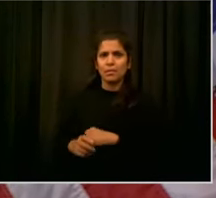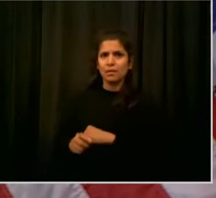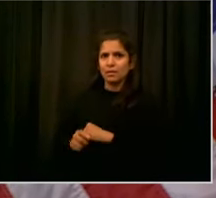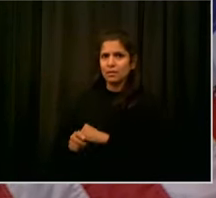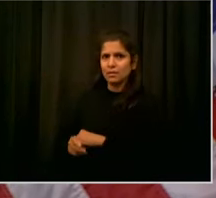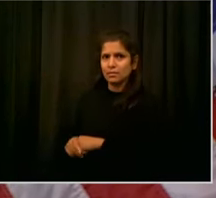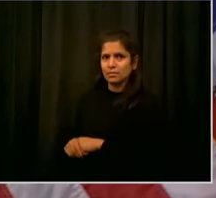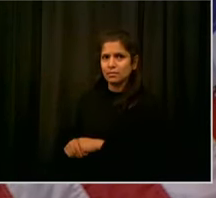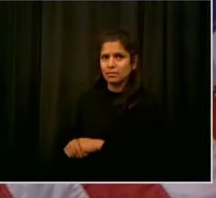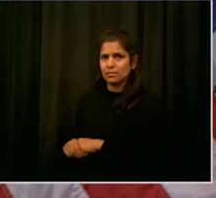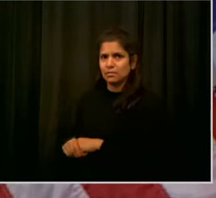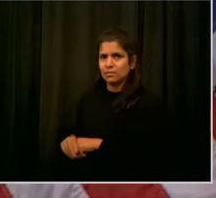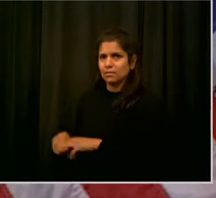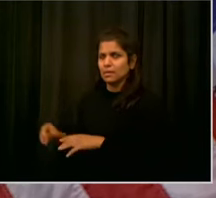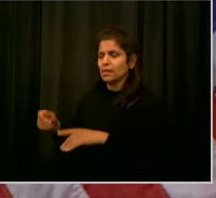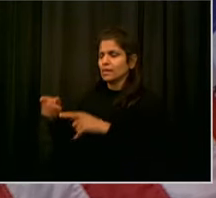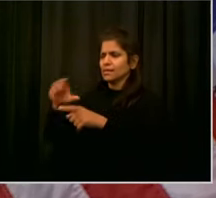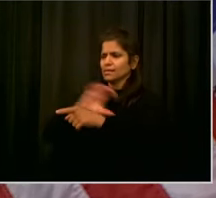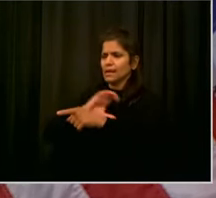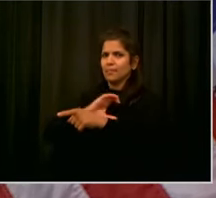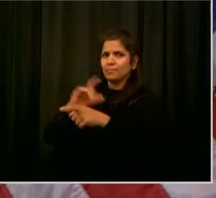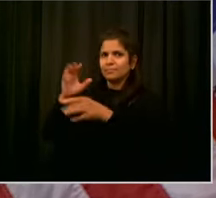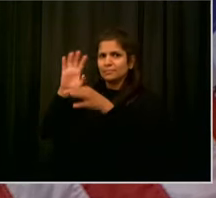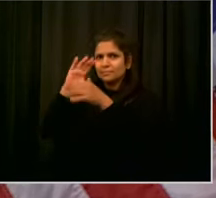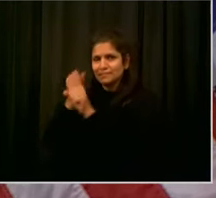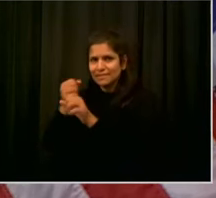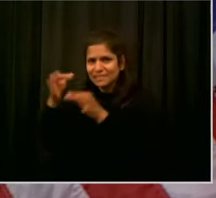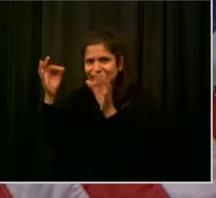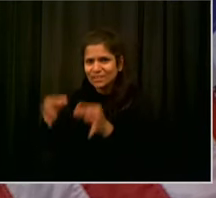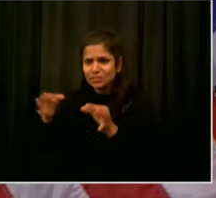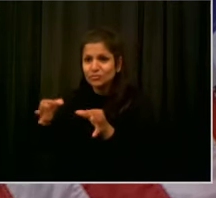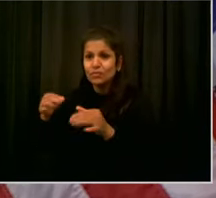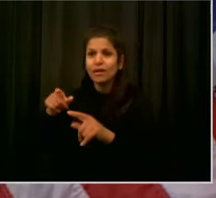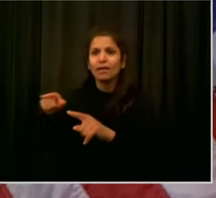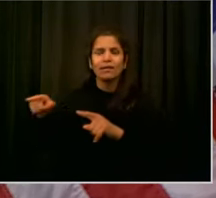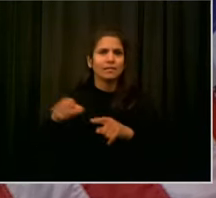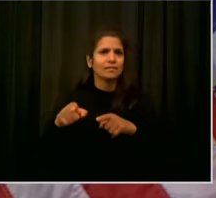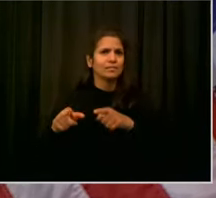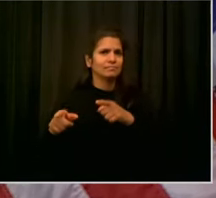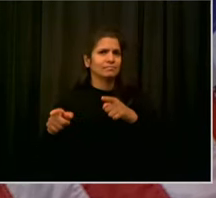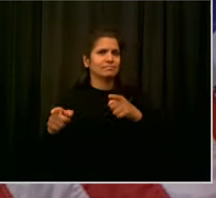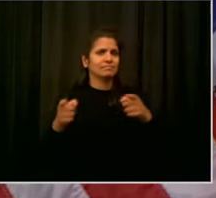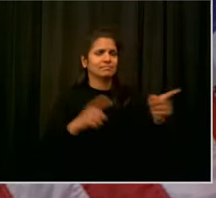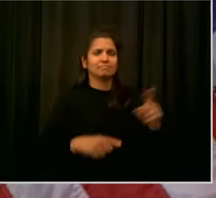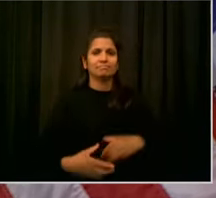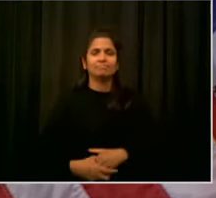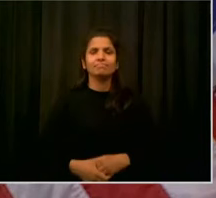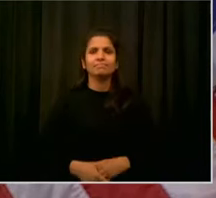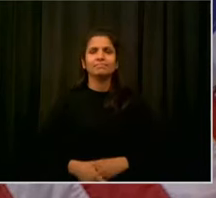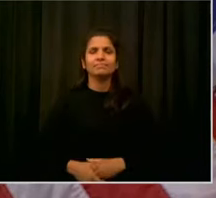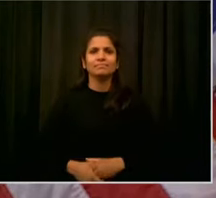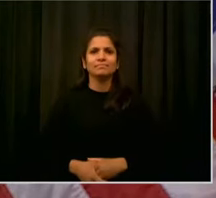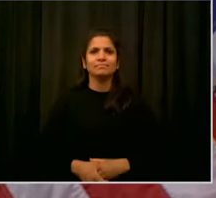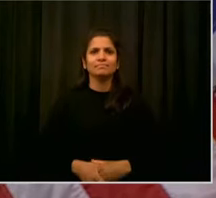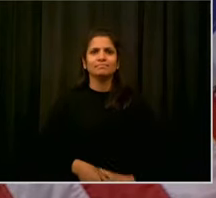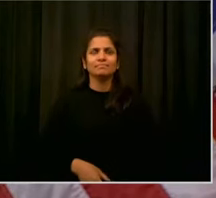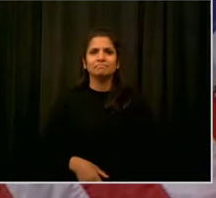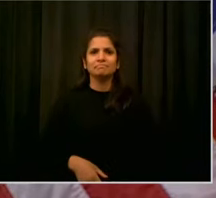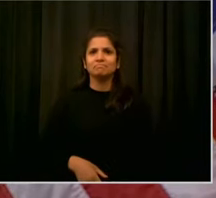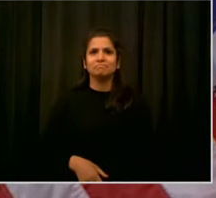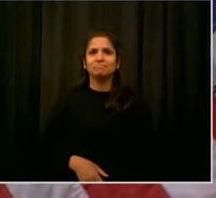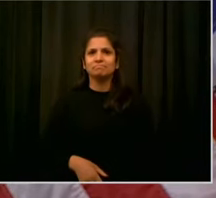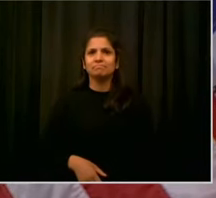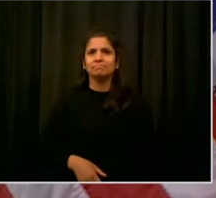police commissioners. They actually have read the U.S. Constitution. They understand how this is supposed to work. They understand that elected civilian